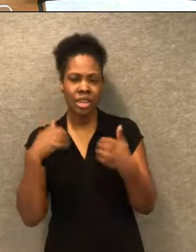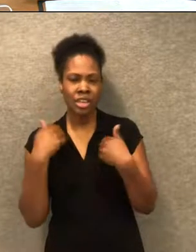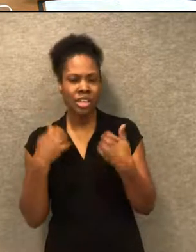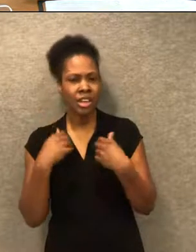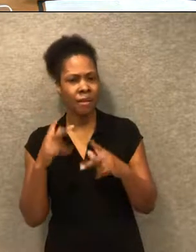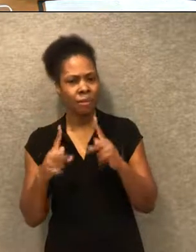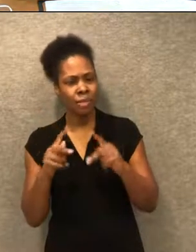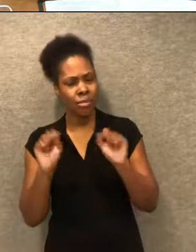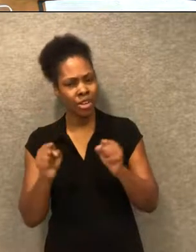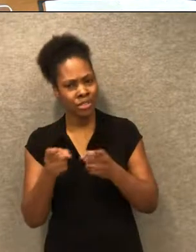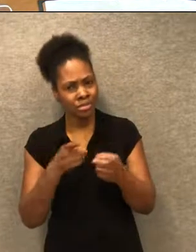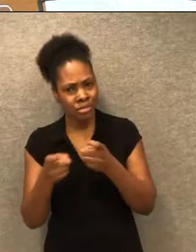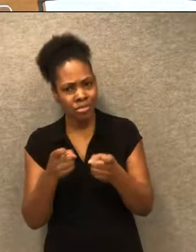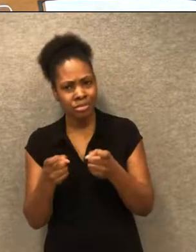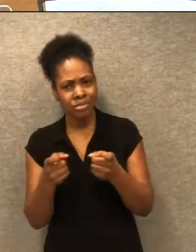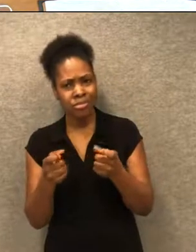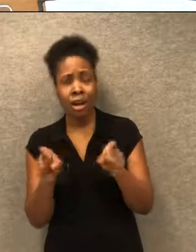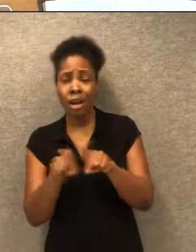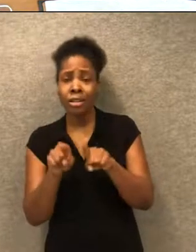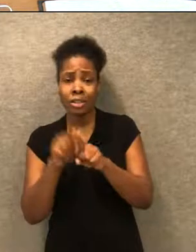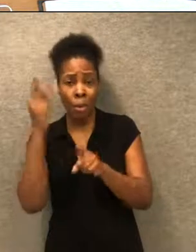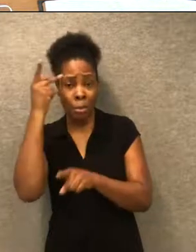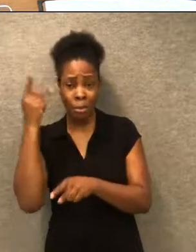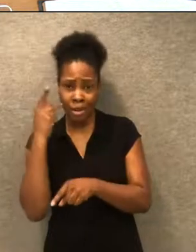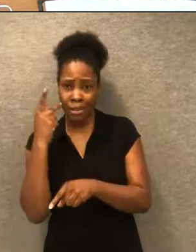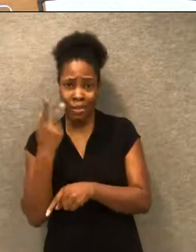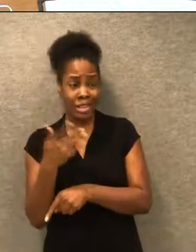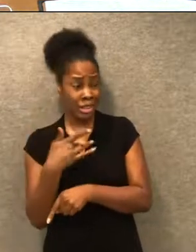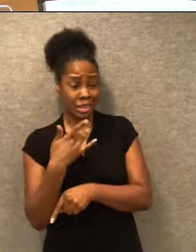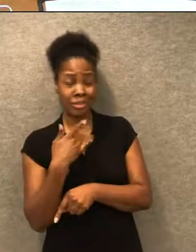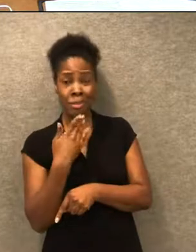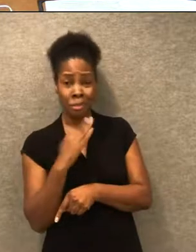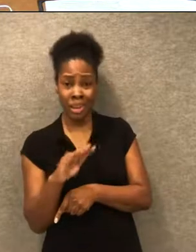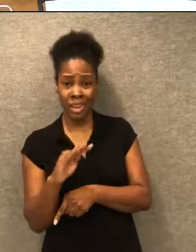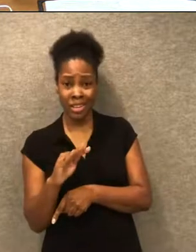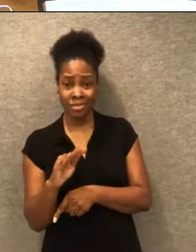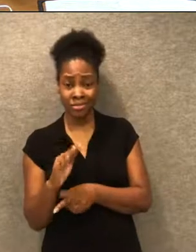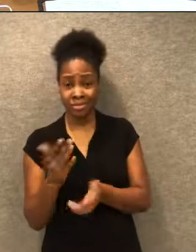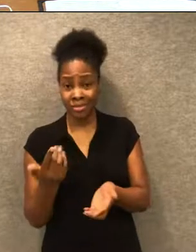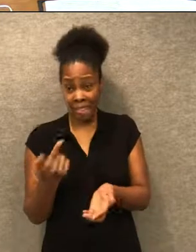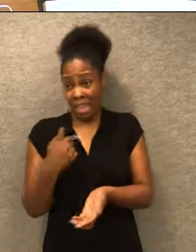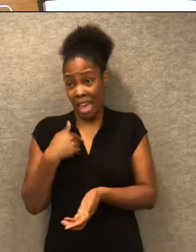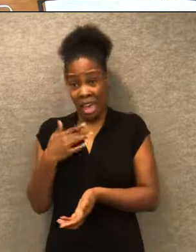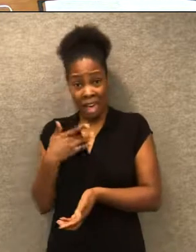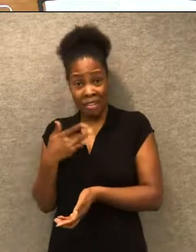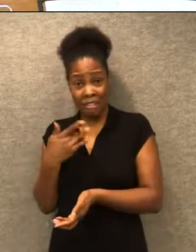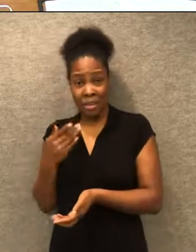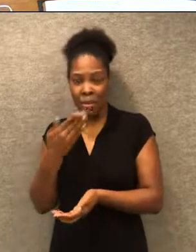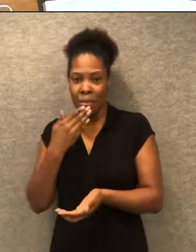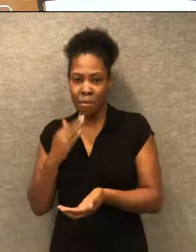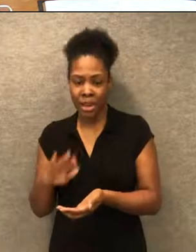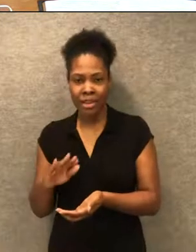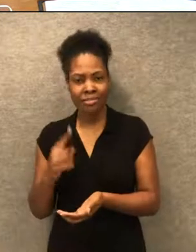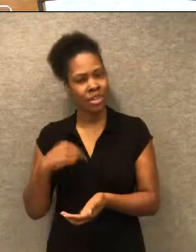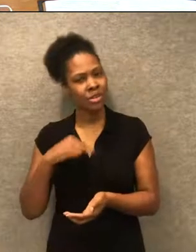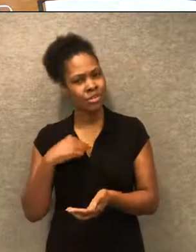and parents, because, you know, parents felt bad. I felt bad. You know, we try to do everything we can through the city